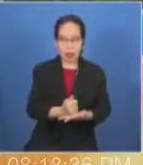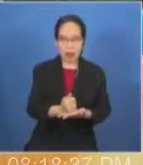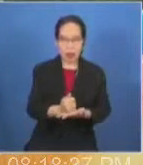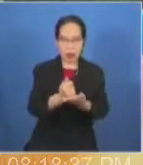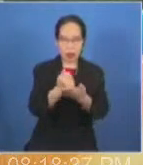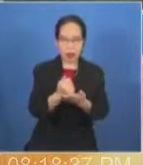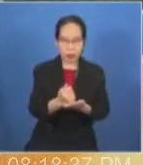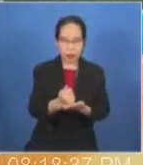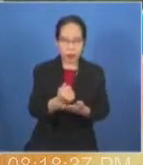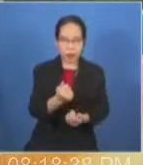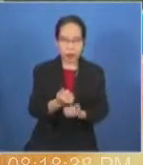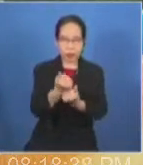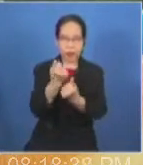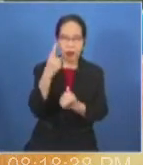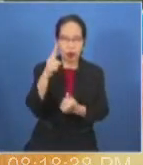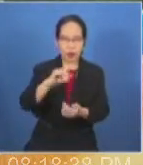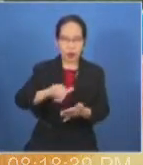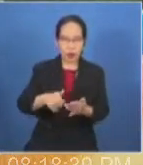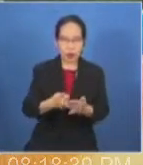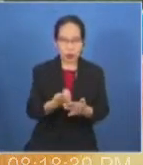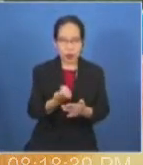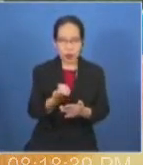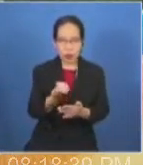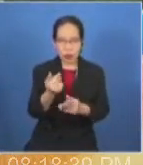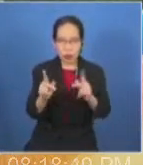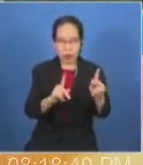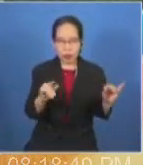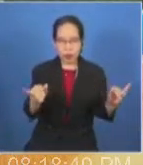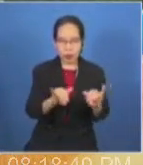It is a great help for people like us.